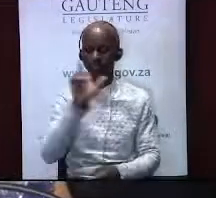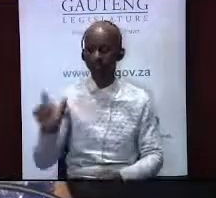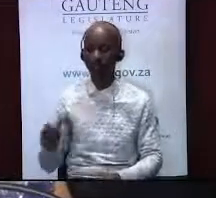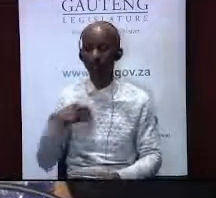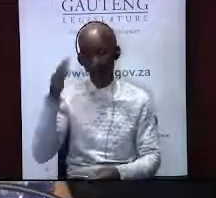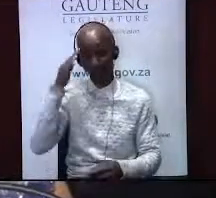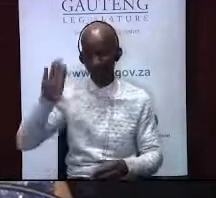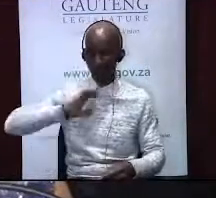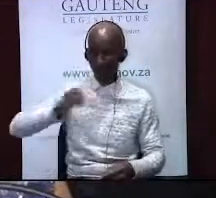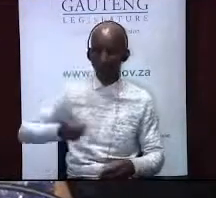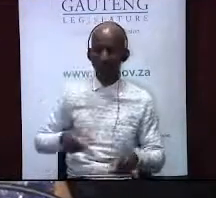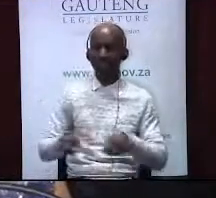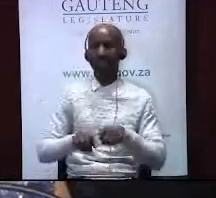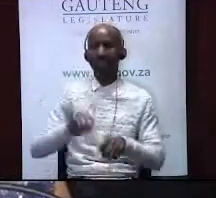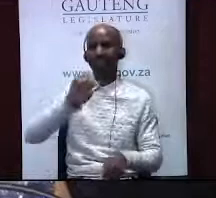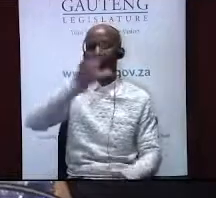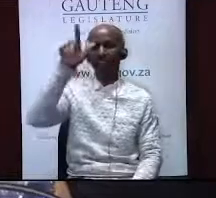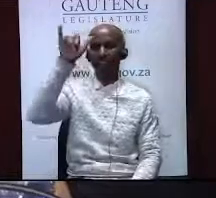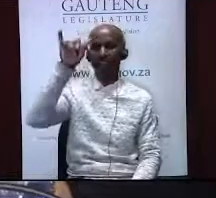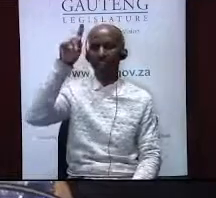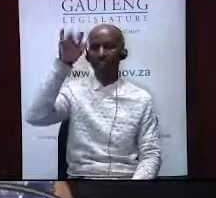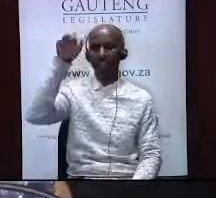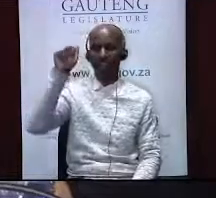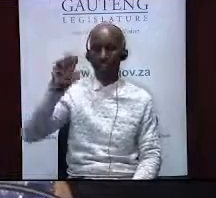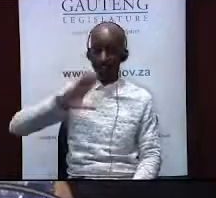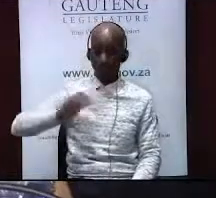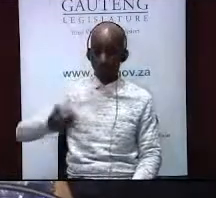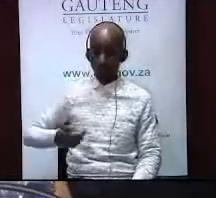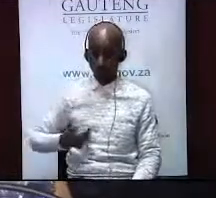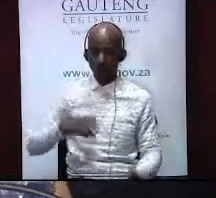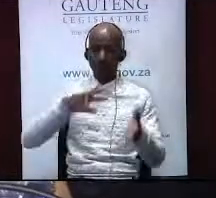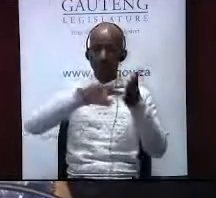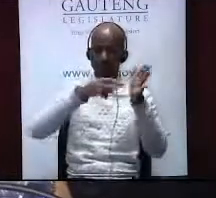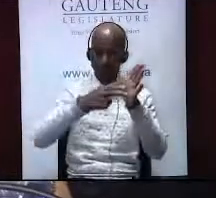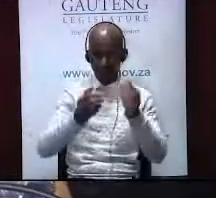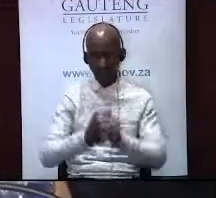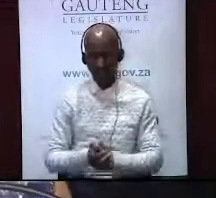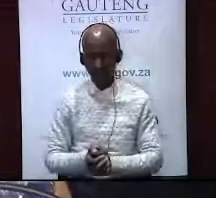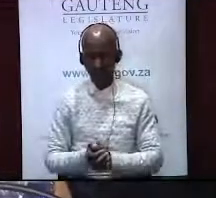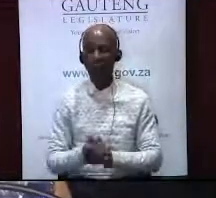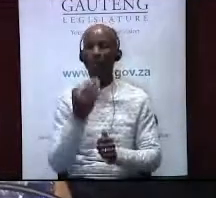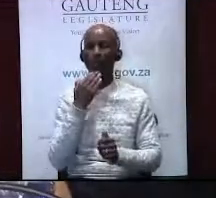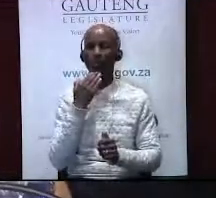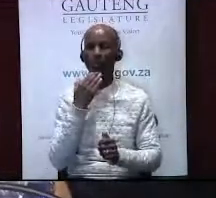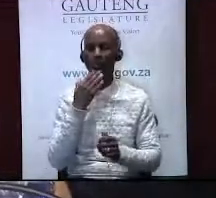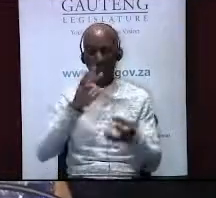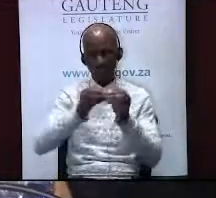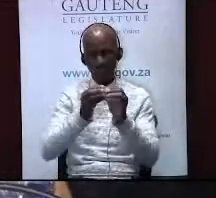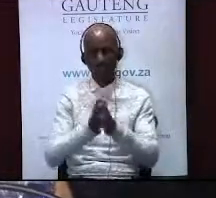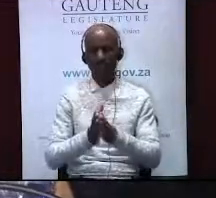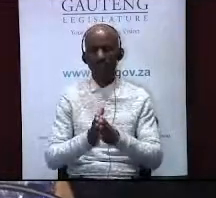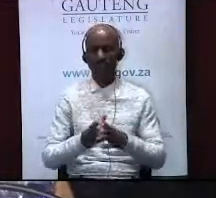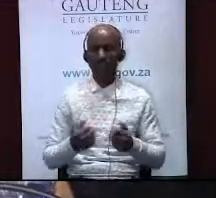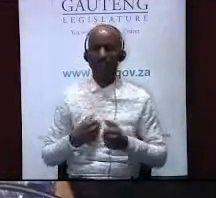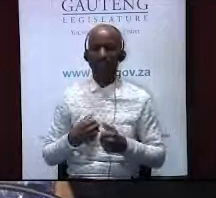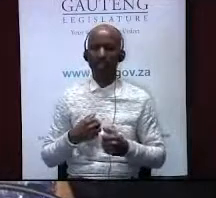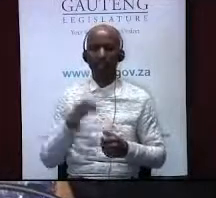women like Bolidia, the woman of purple, who dealt in purple